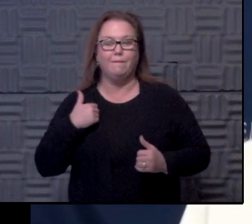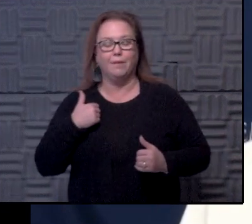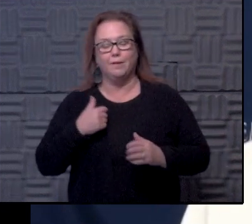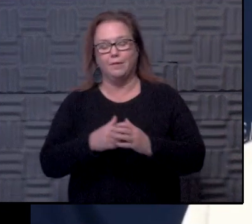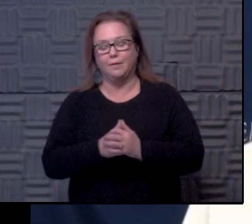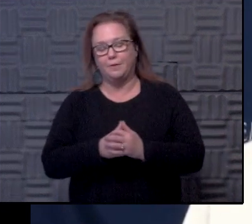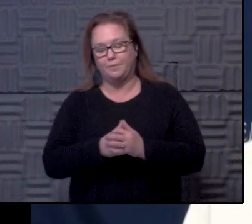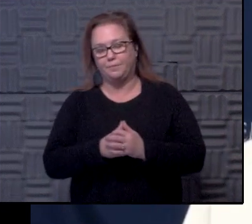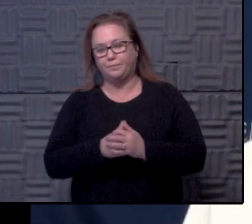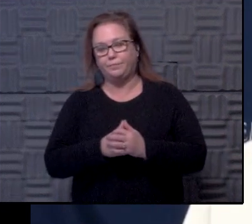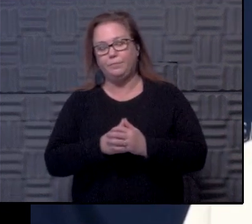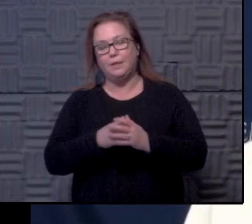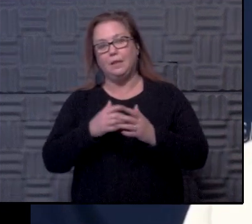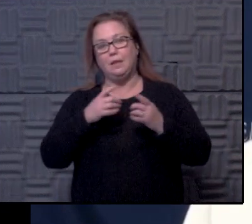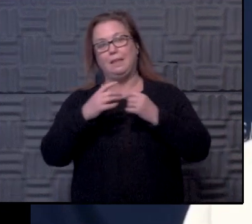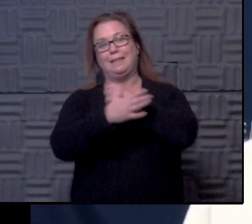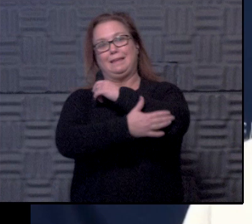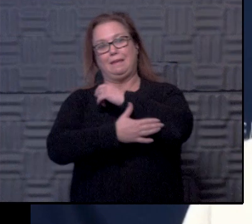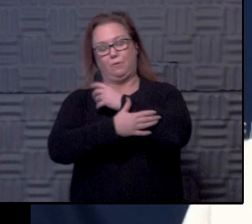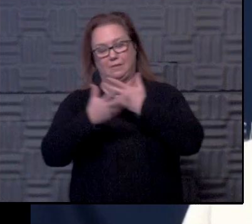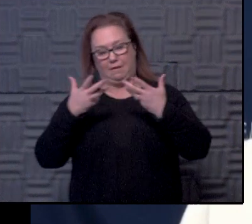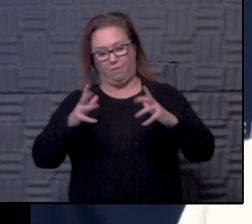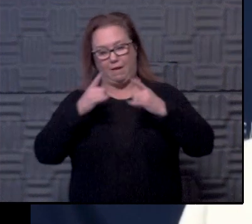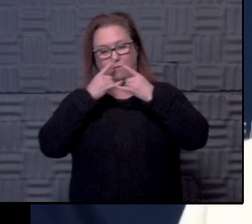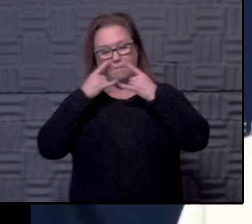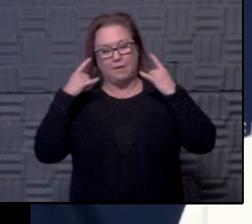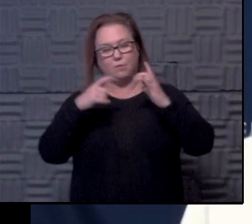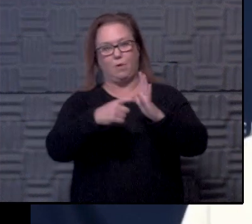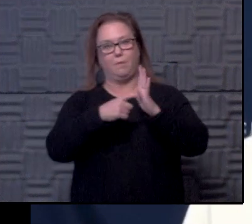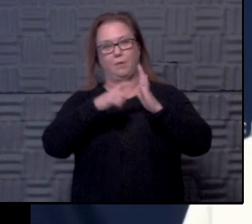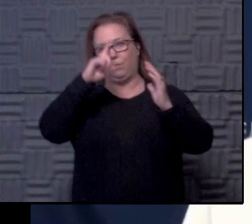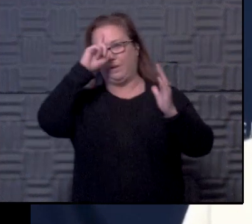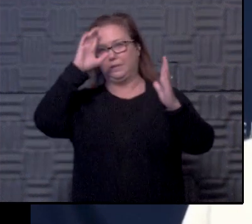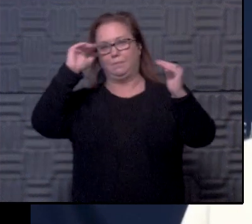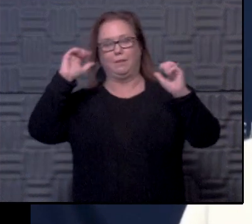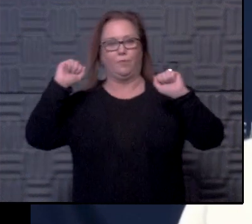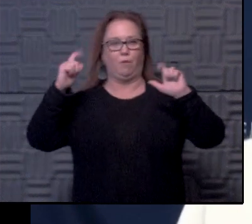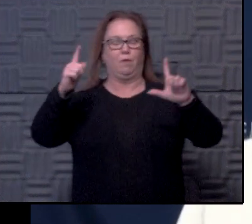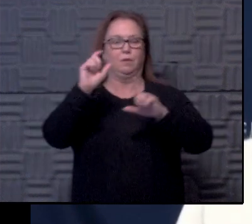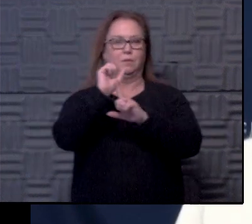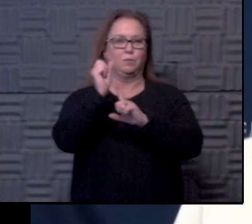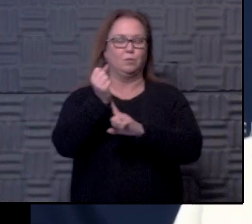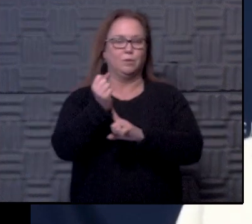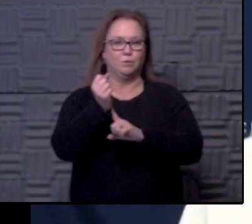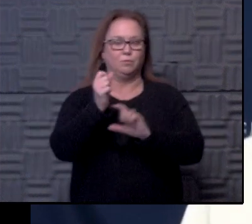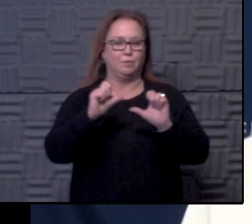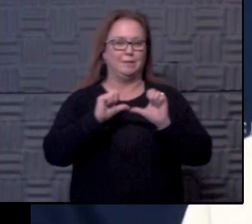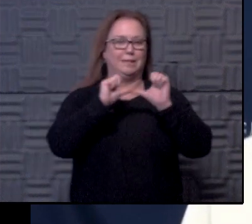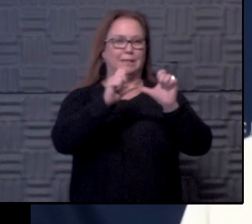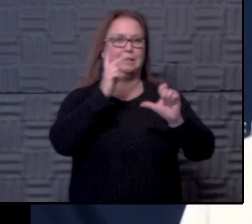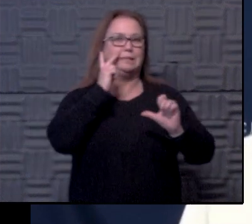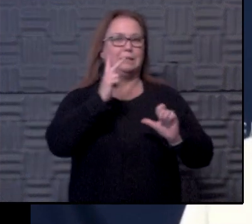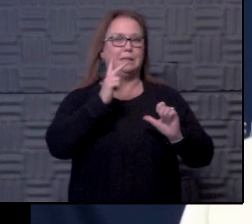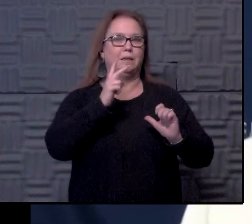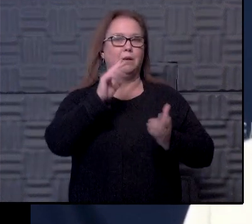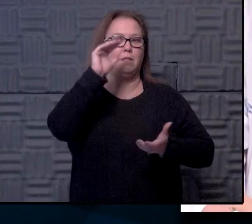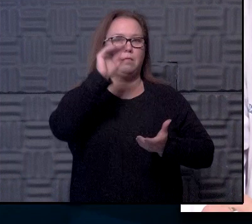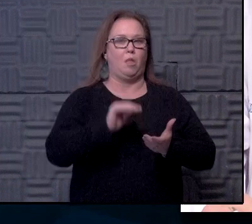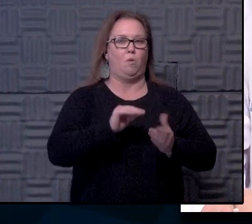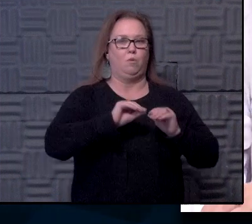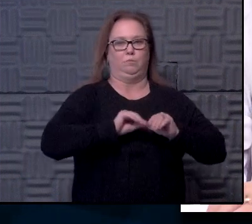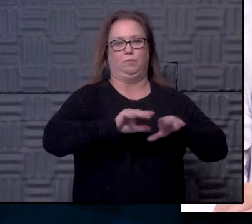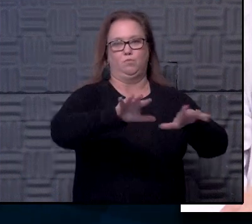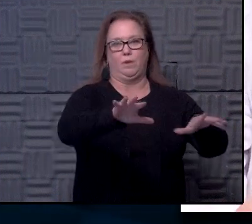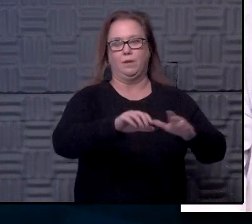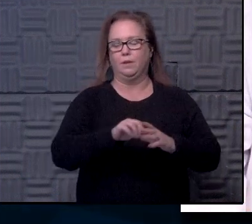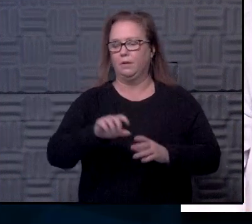do will have, we would expect for all circumstances, will continue to see lower transmission. And I think